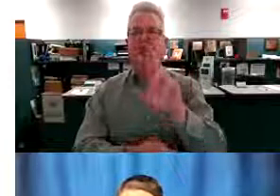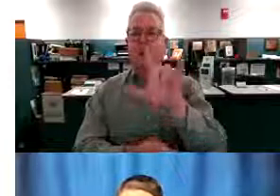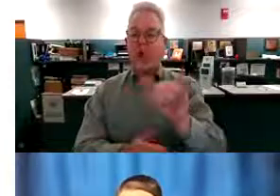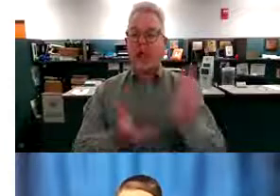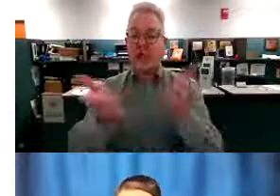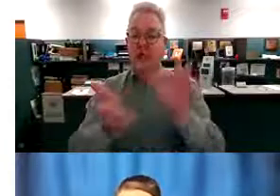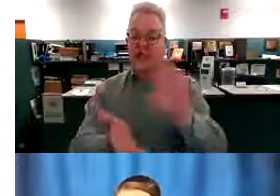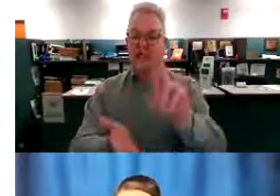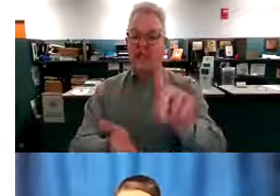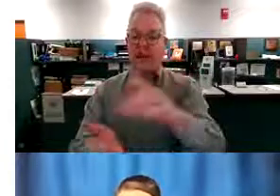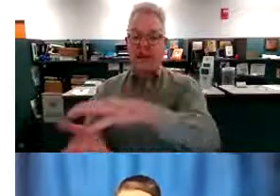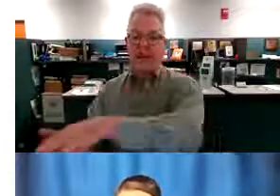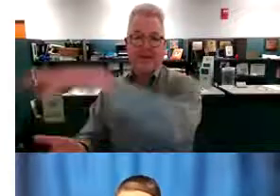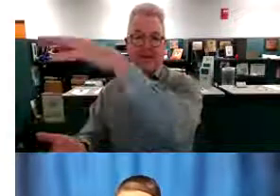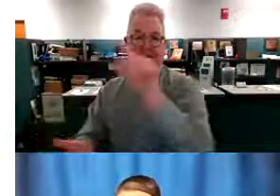Rhode Island